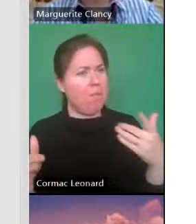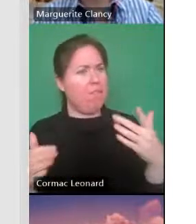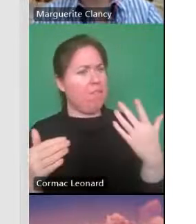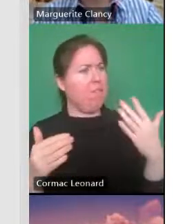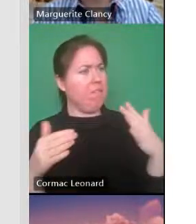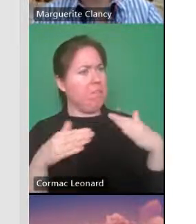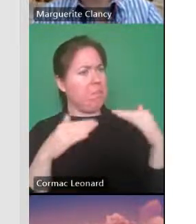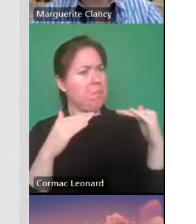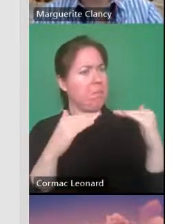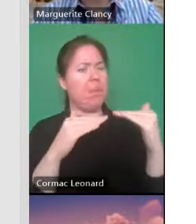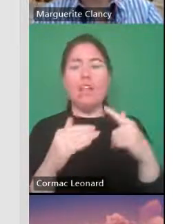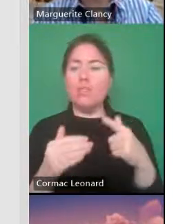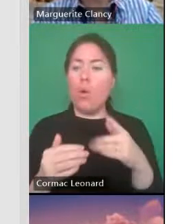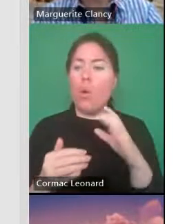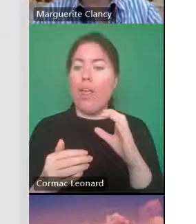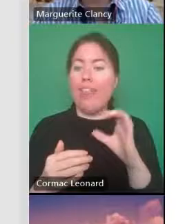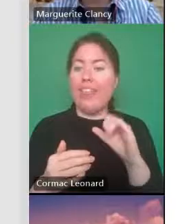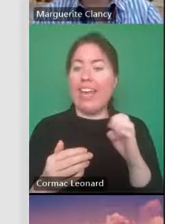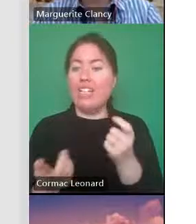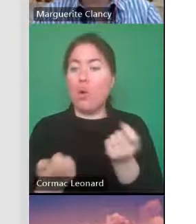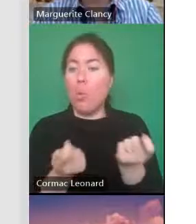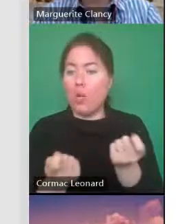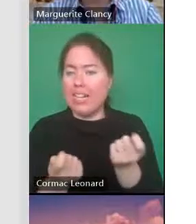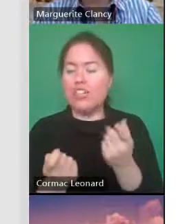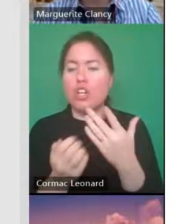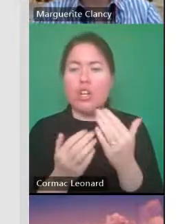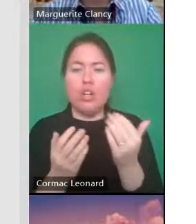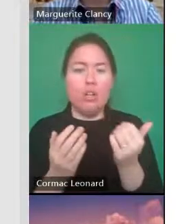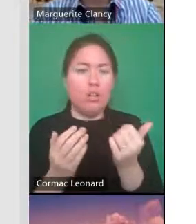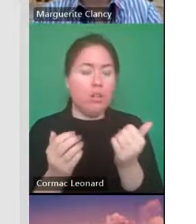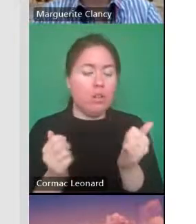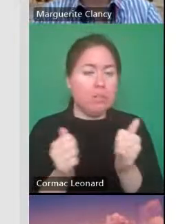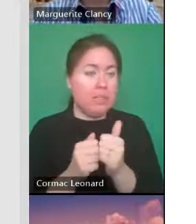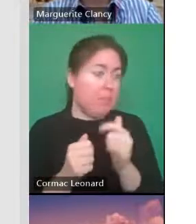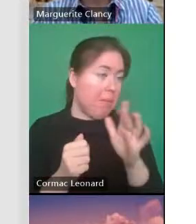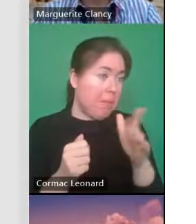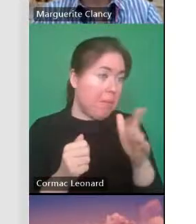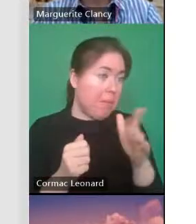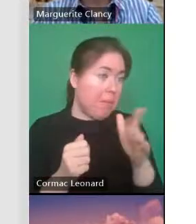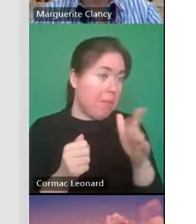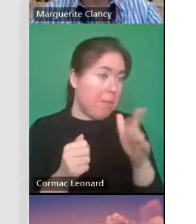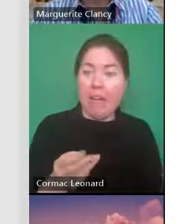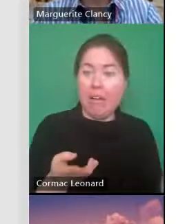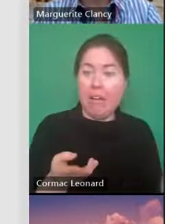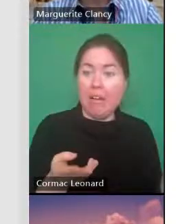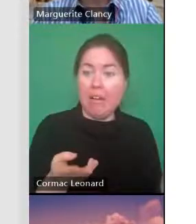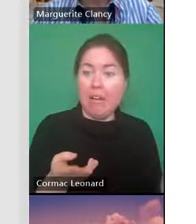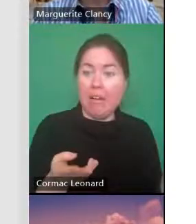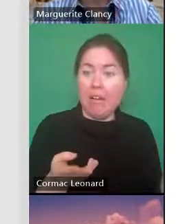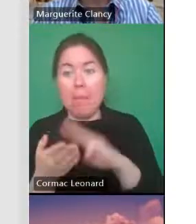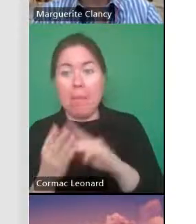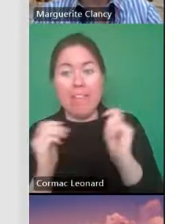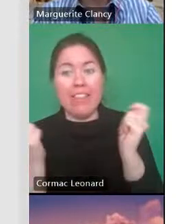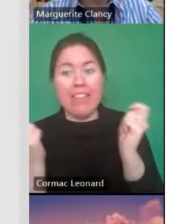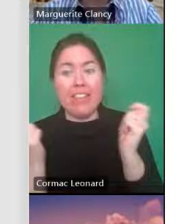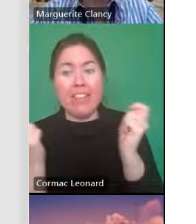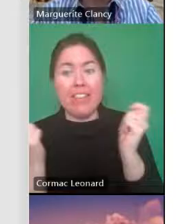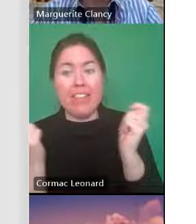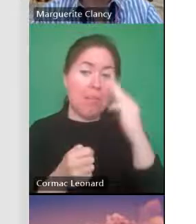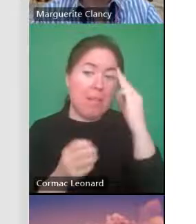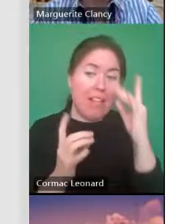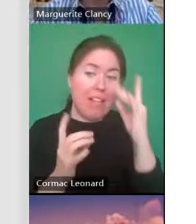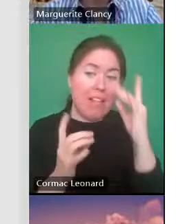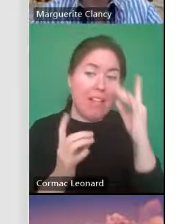case coordinator, if there's a safeguarding issue, could very well be a member of the team in mental health or social work